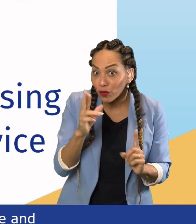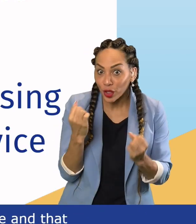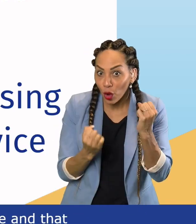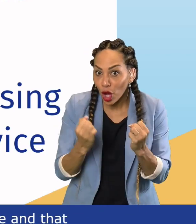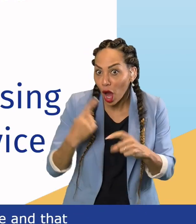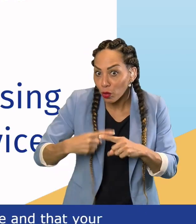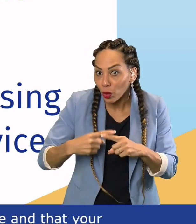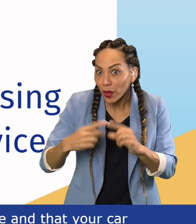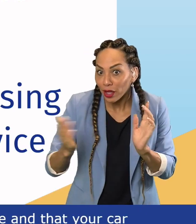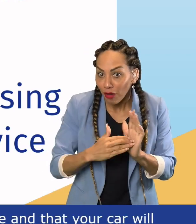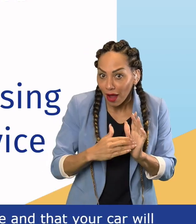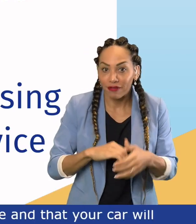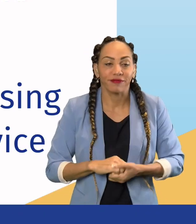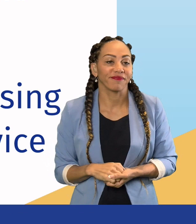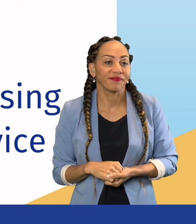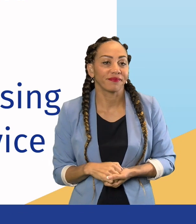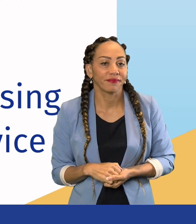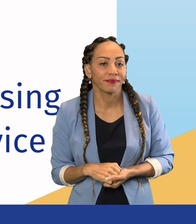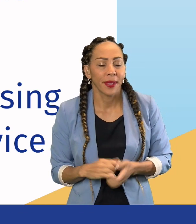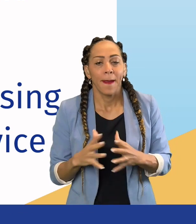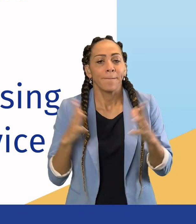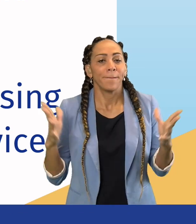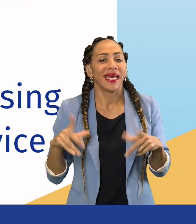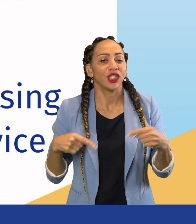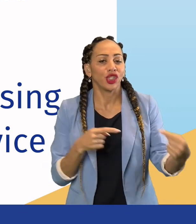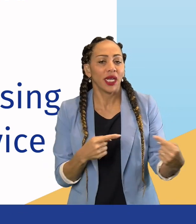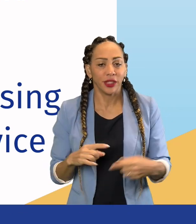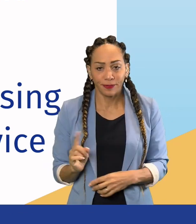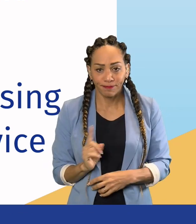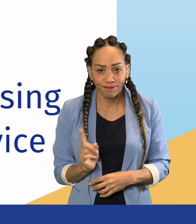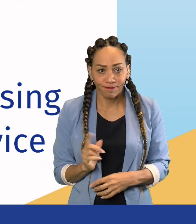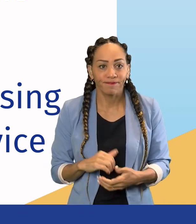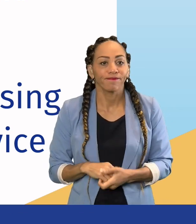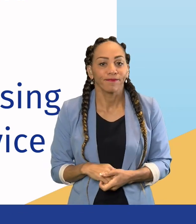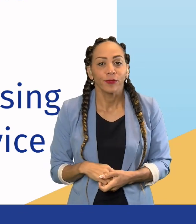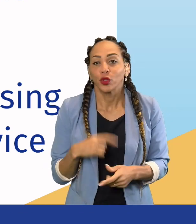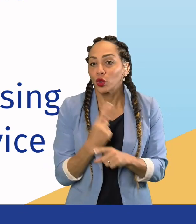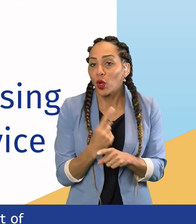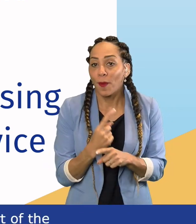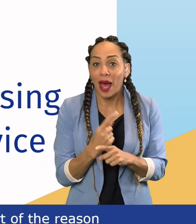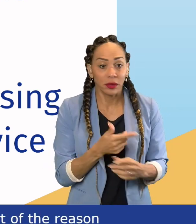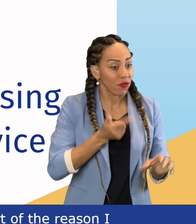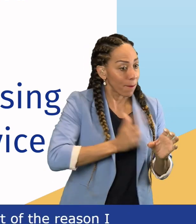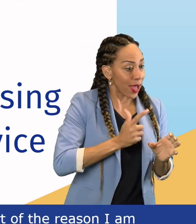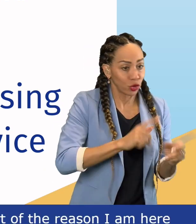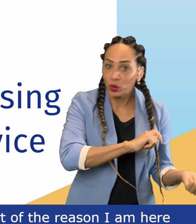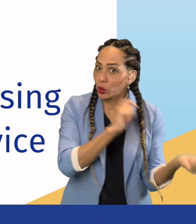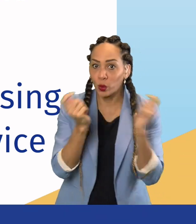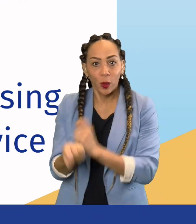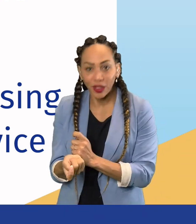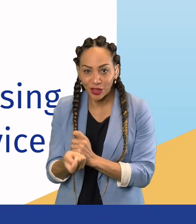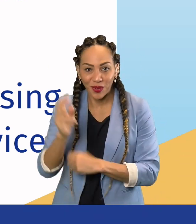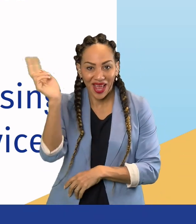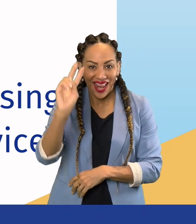I guess our biggest challenge, and part of the reason I'm here today, is to speak about our switch to electric. And it's happening in the industry, and